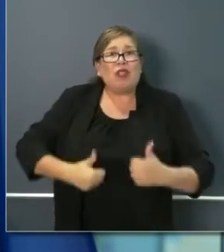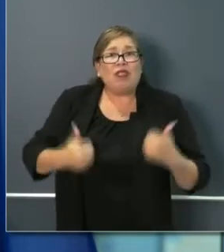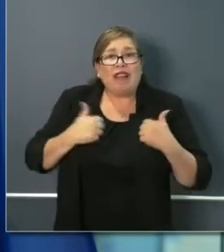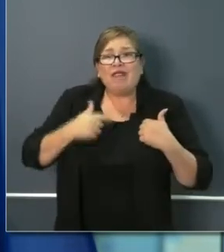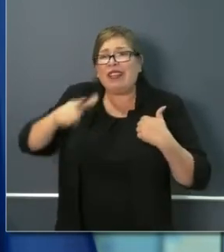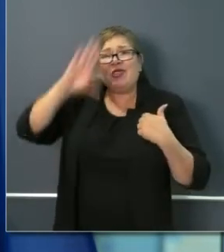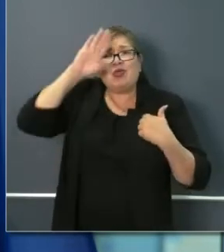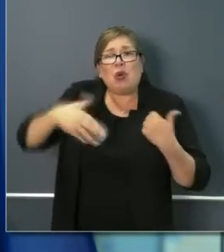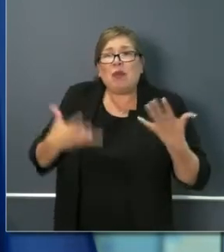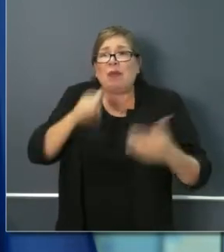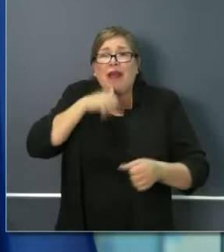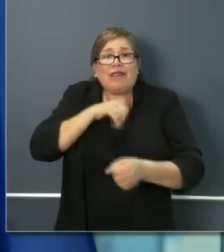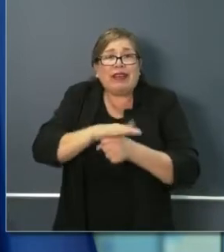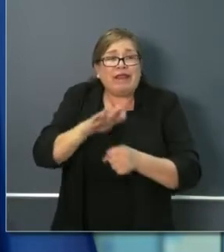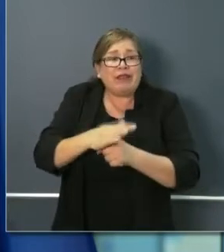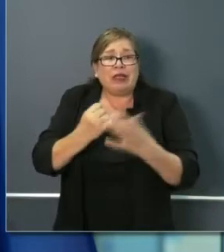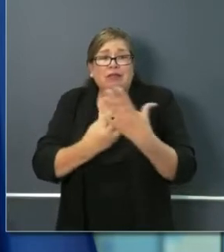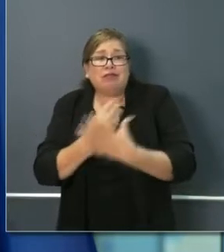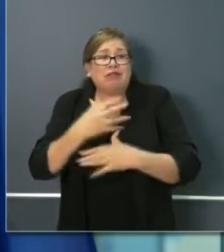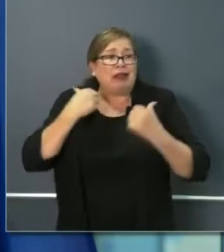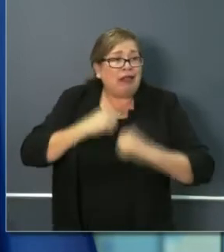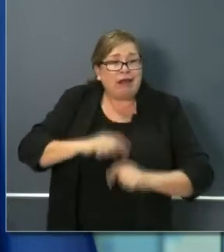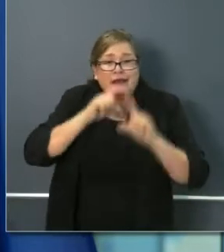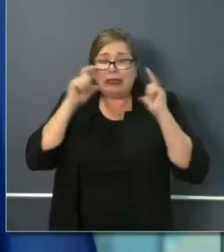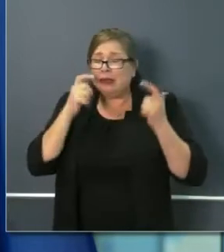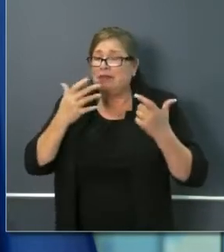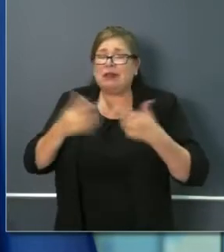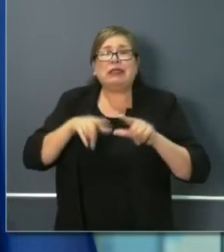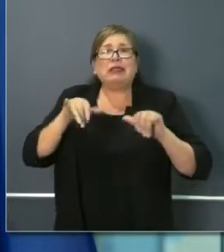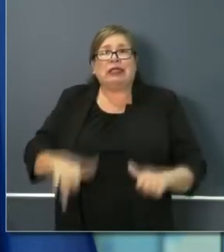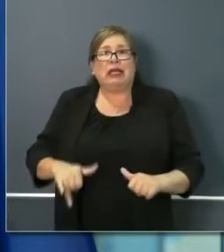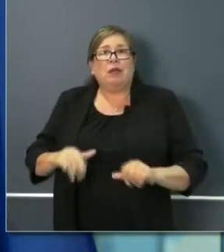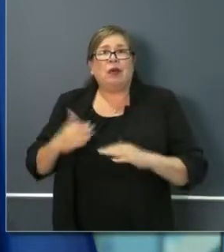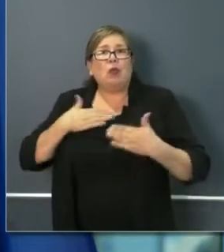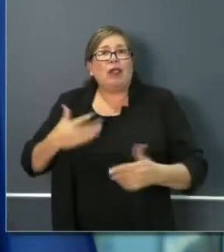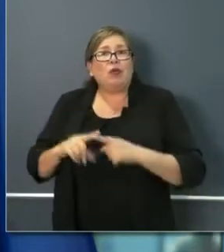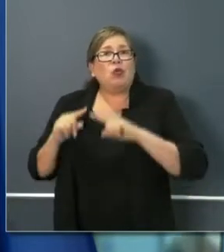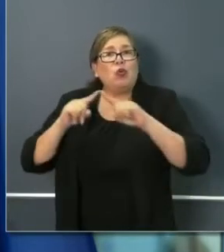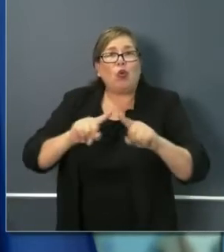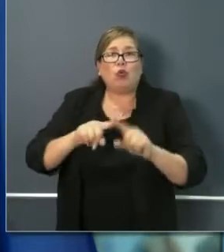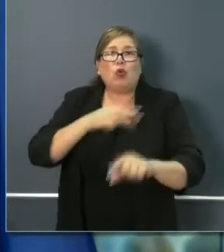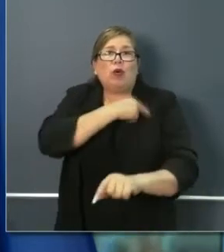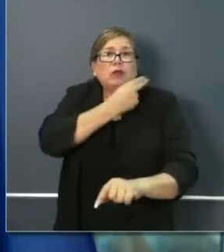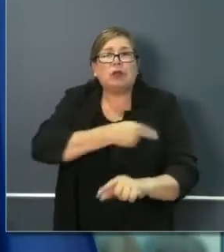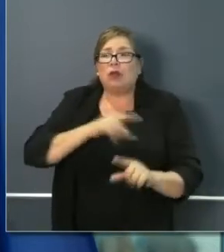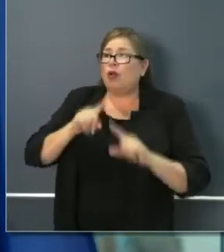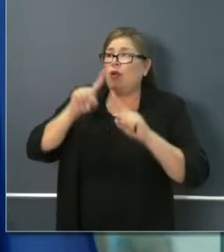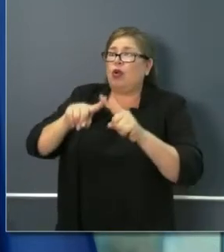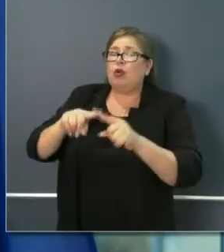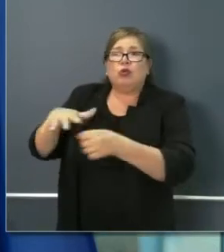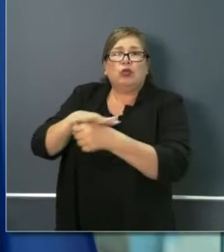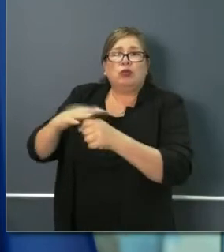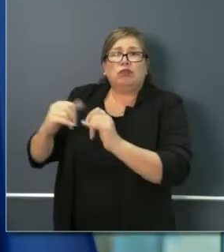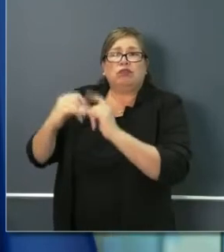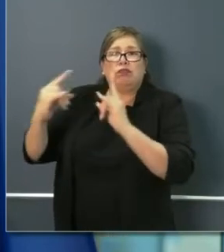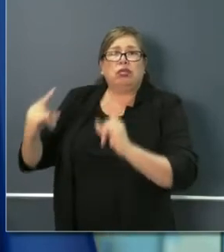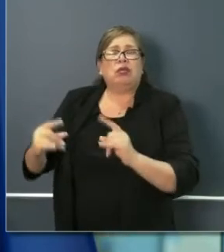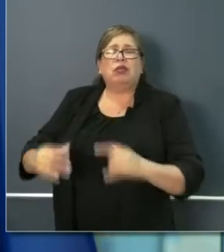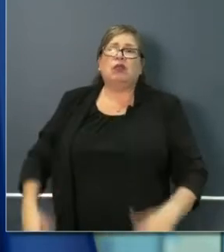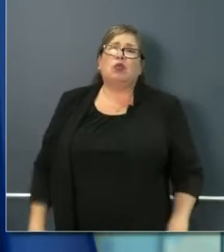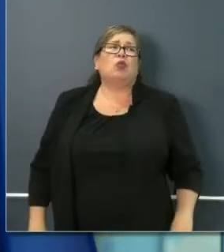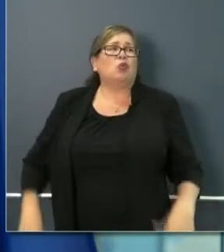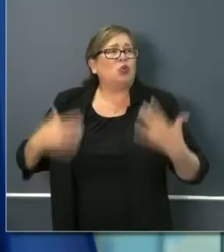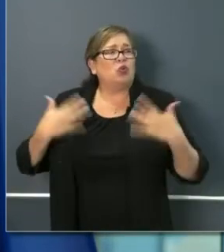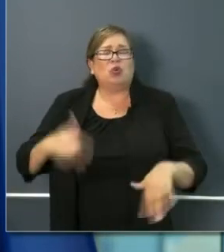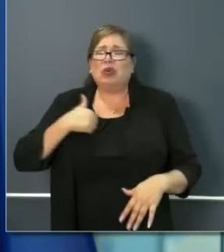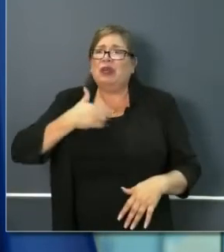out onto the field or onto the hospital room, into the hospital room. That makes me sleep well